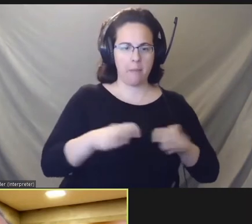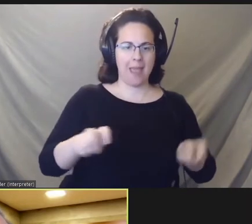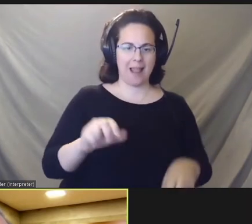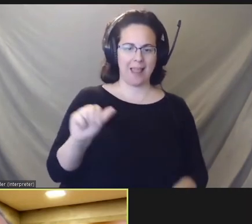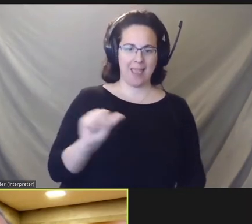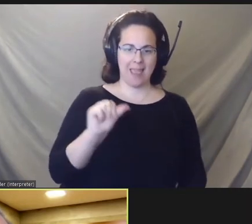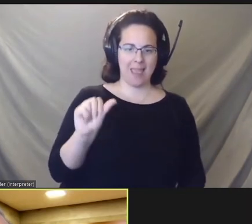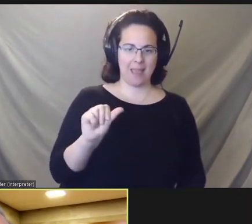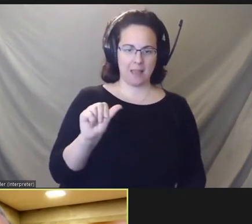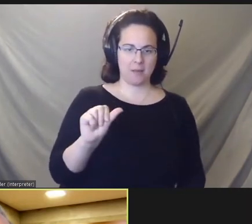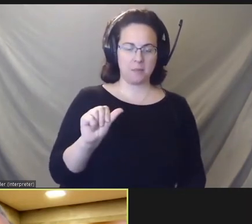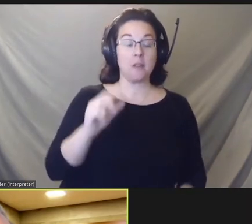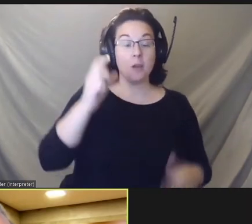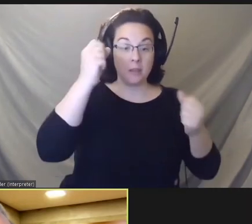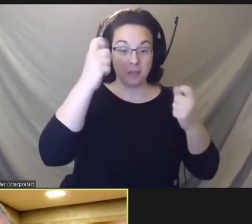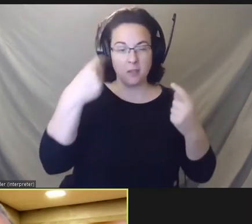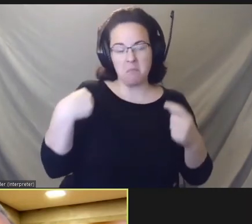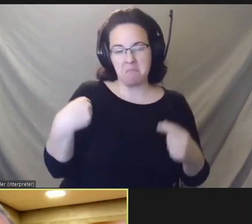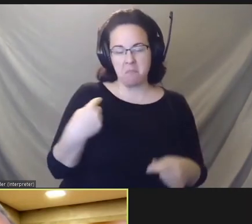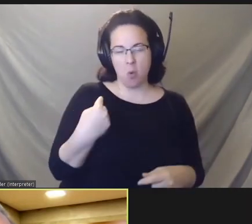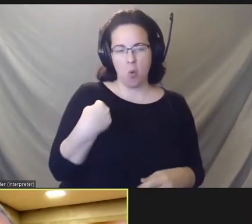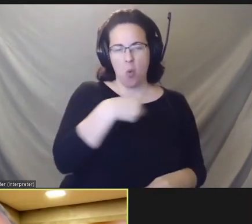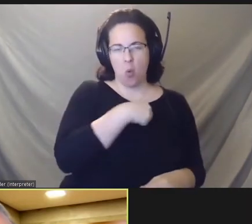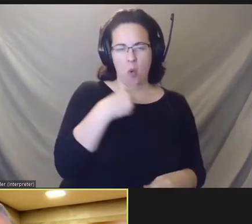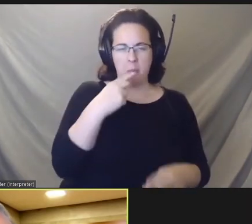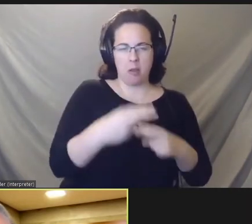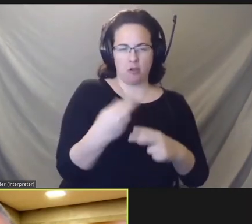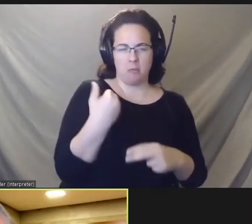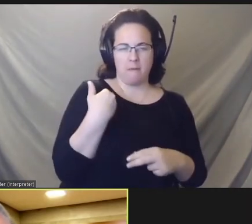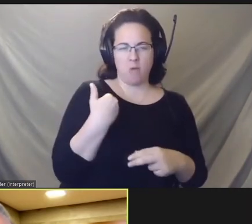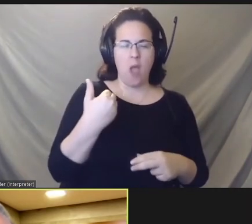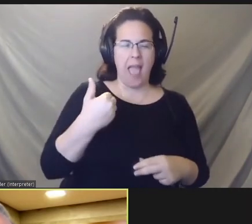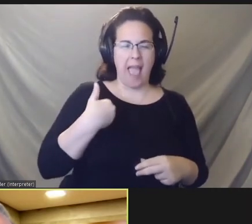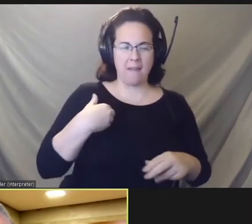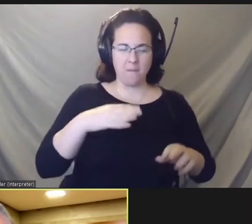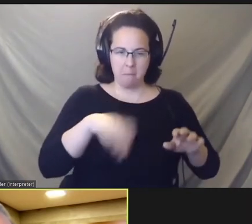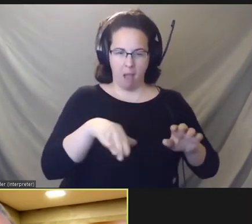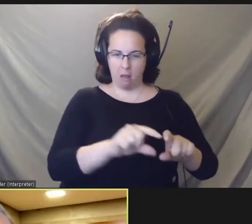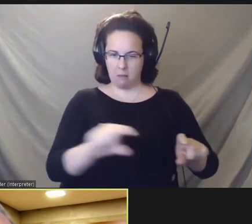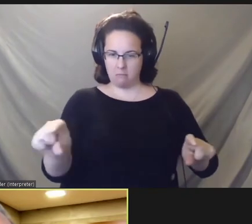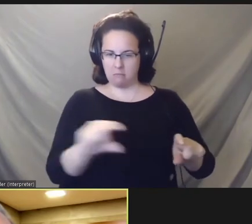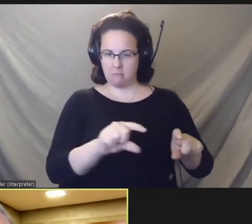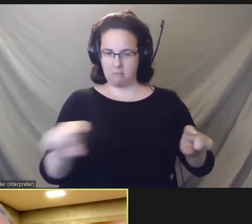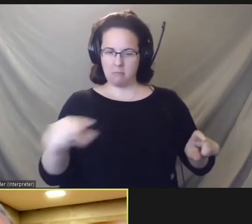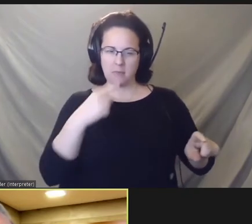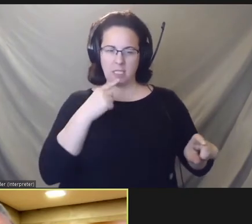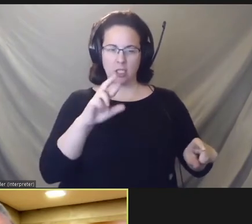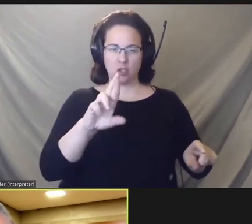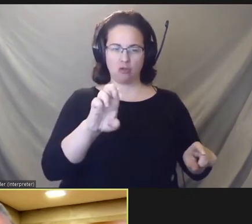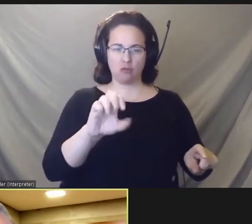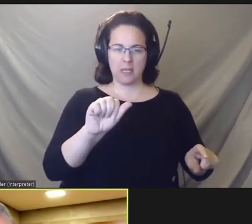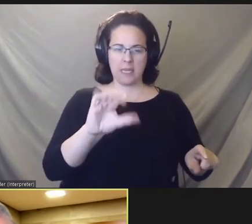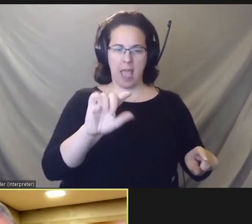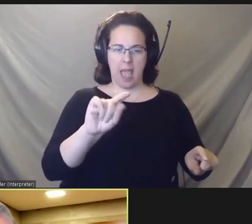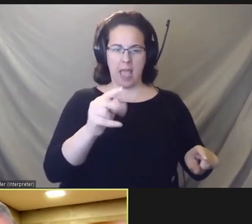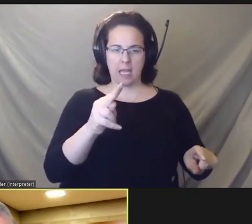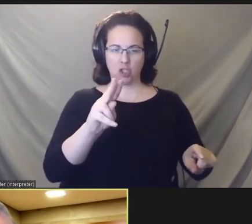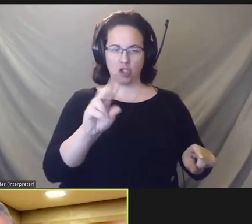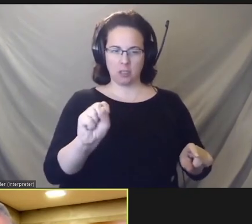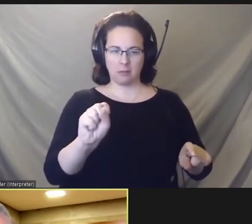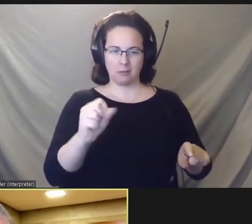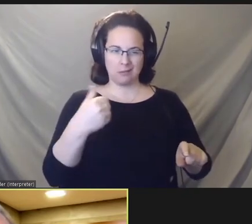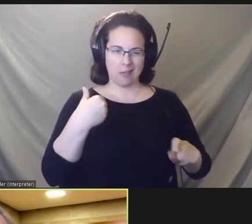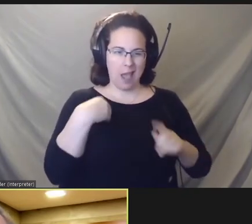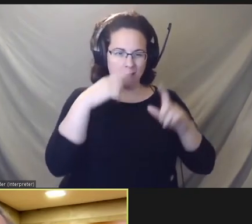earlier, there's a reactions button at the bottom of your page that you can click on to give me notice of